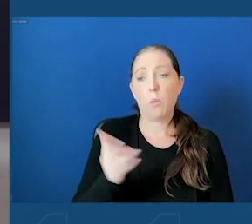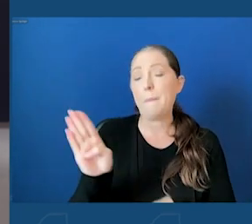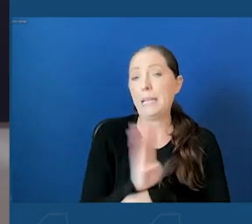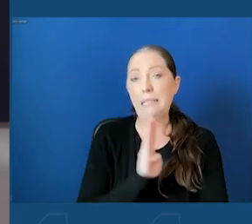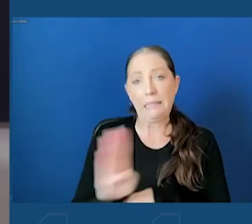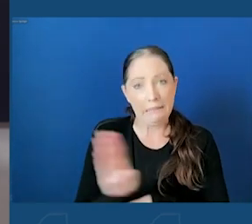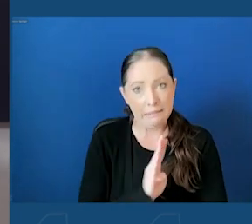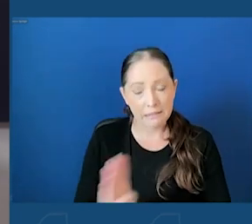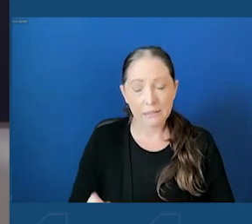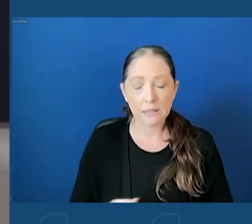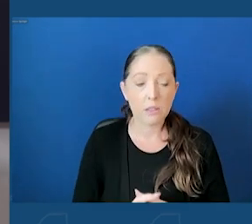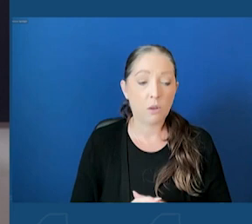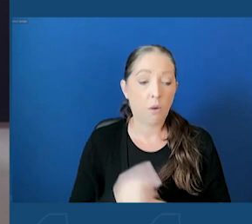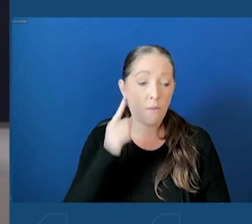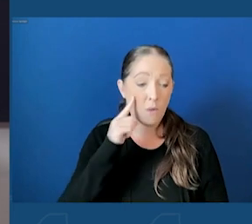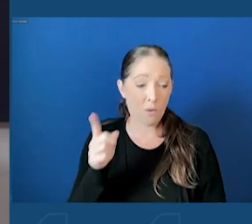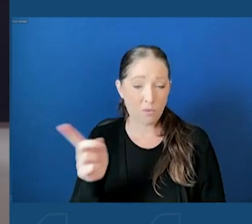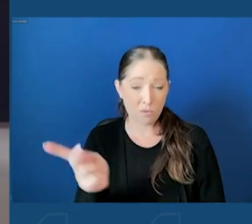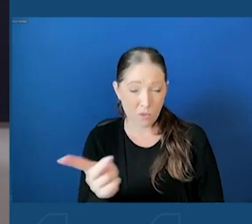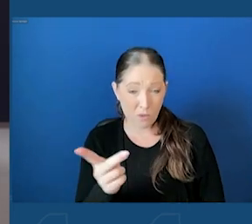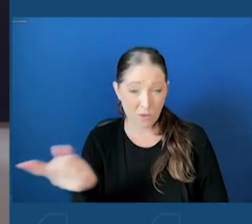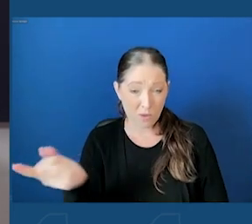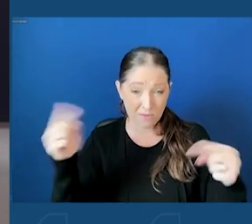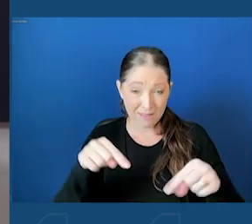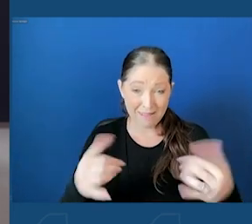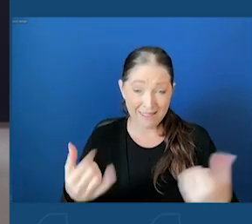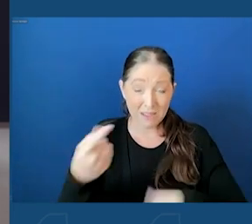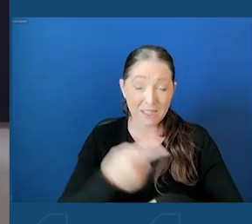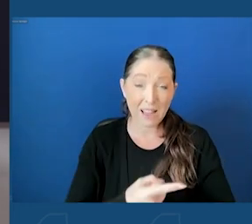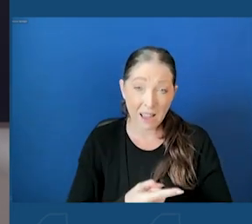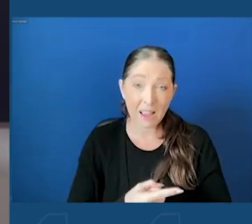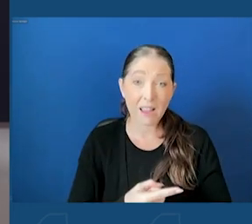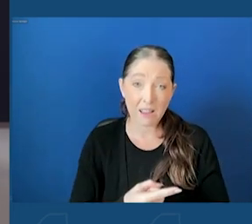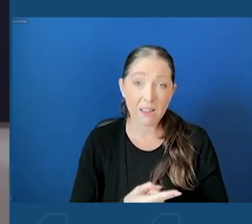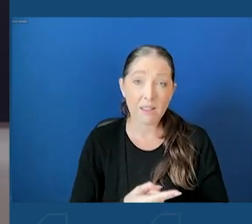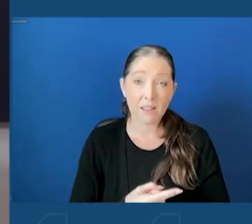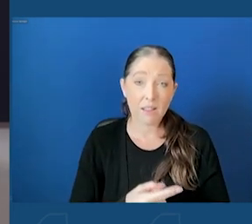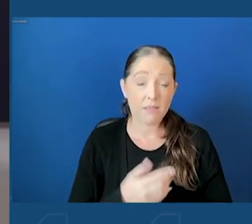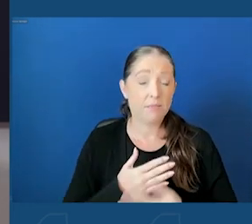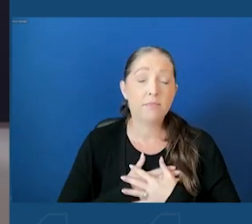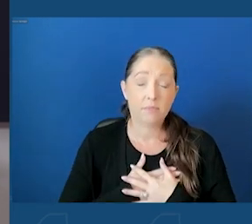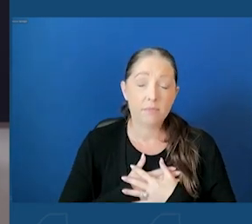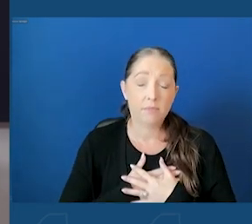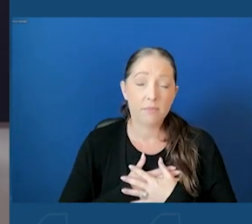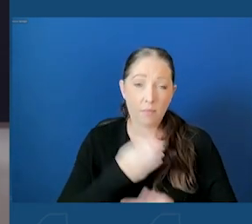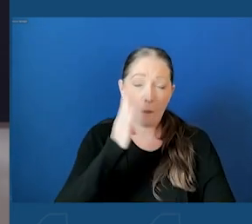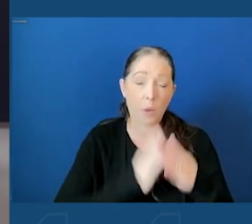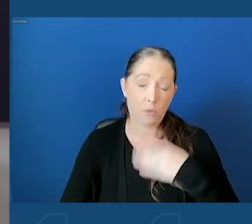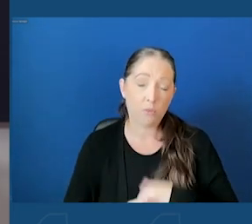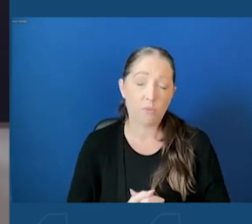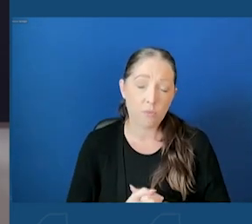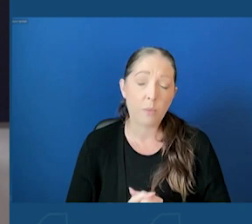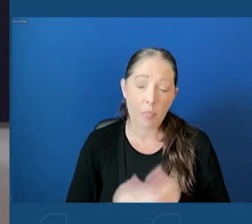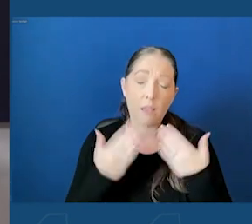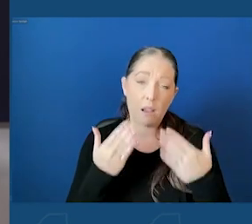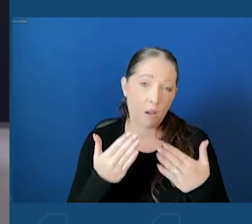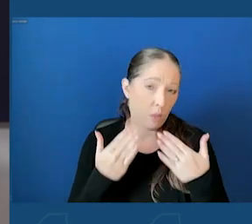to come here today, I'm humbled. So thank you so much for